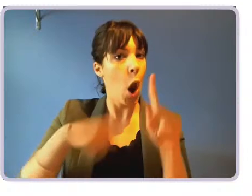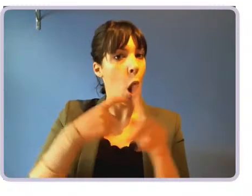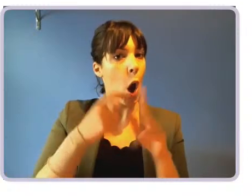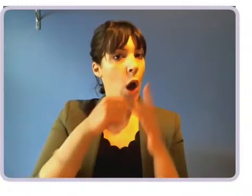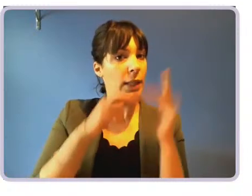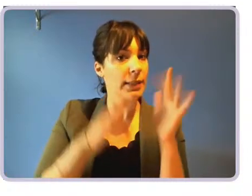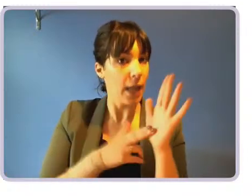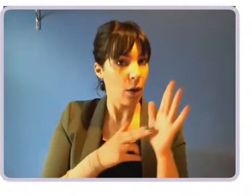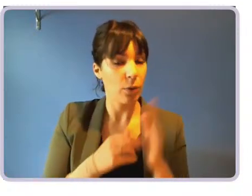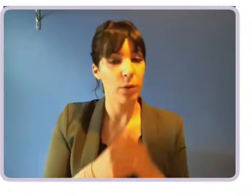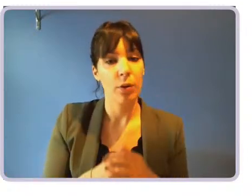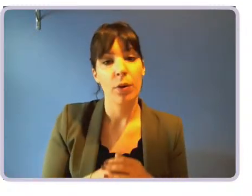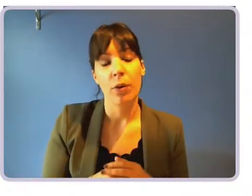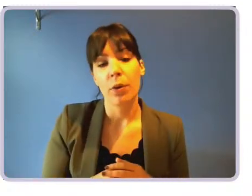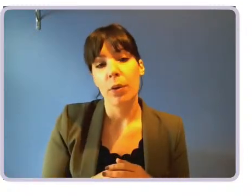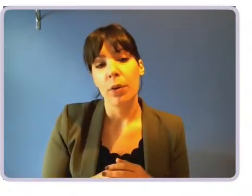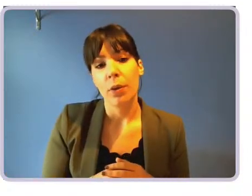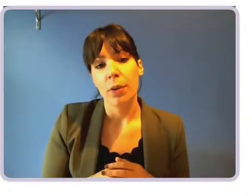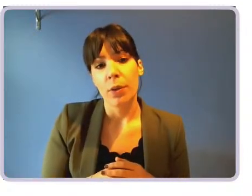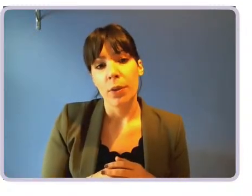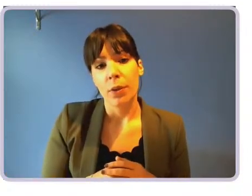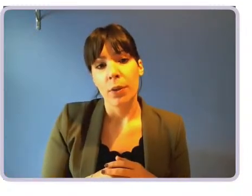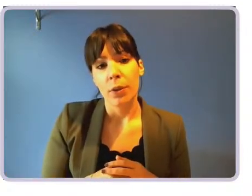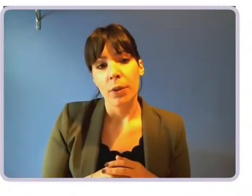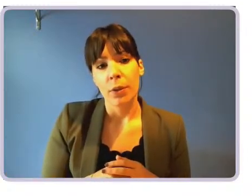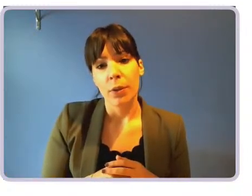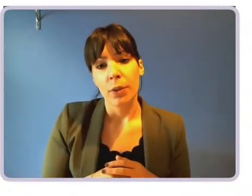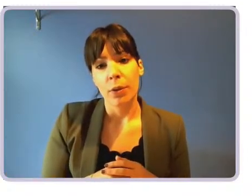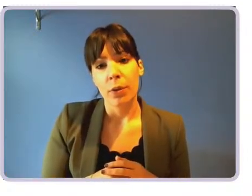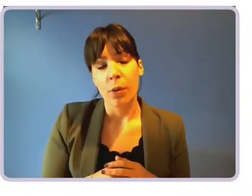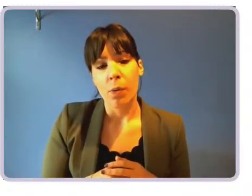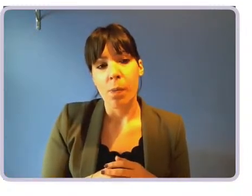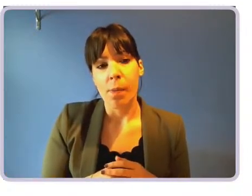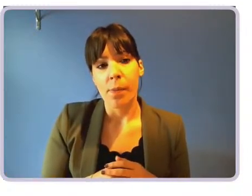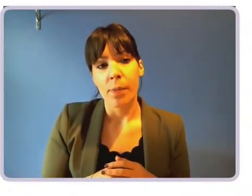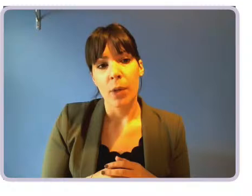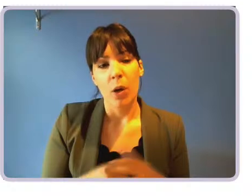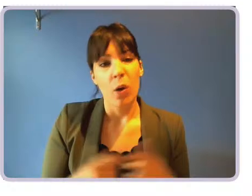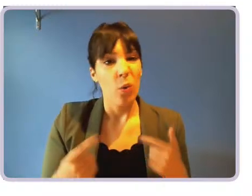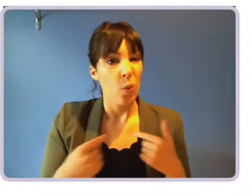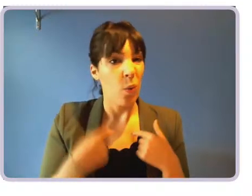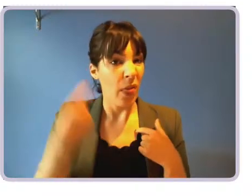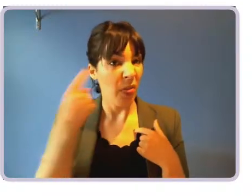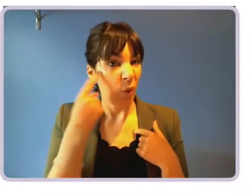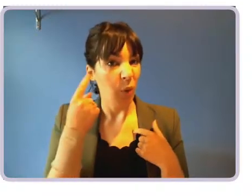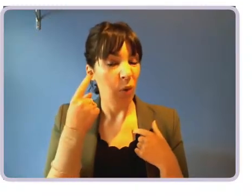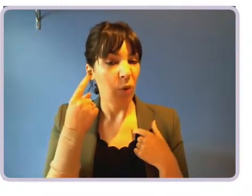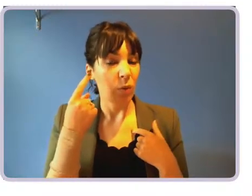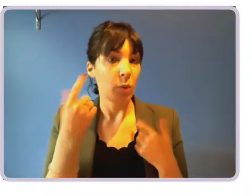were very much thinking, well, a lot of people, we'd always said this,